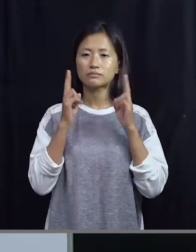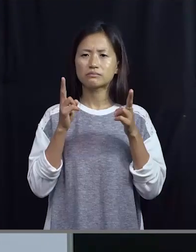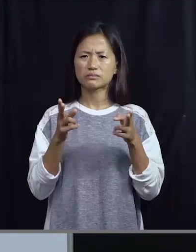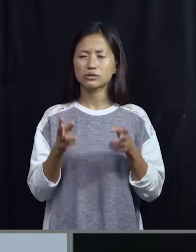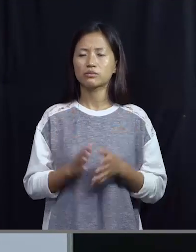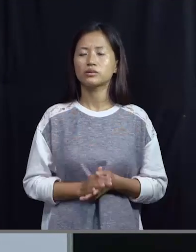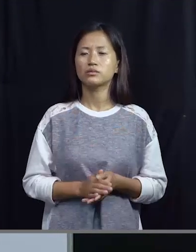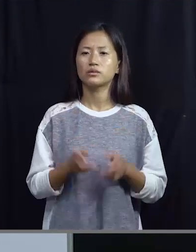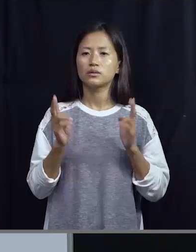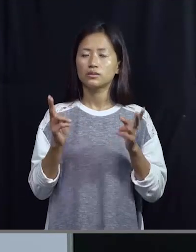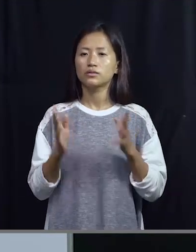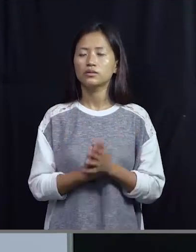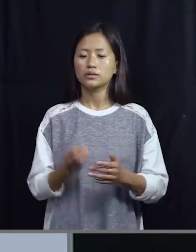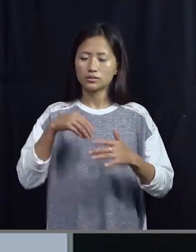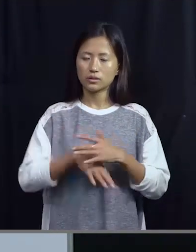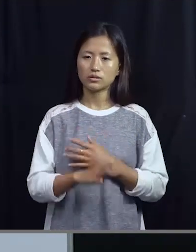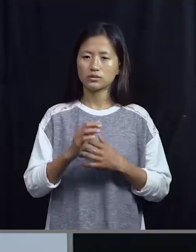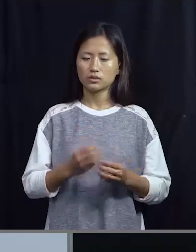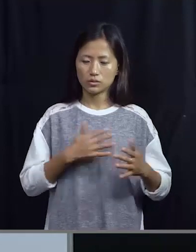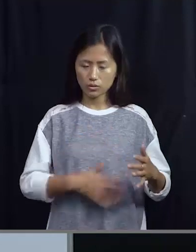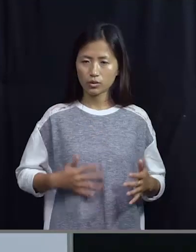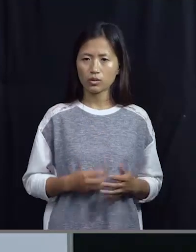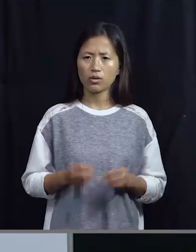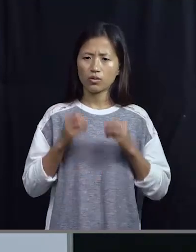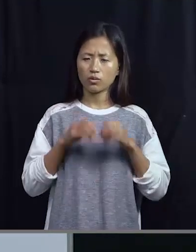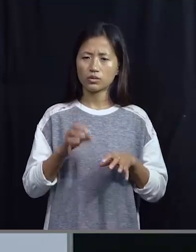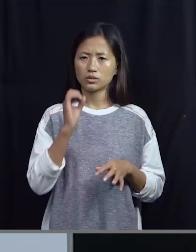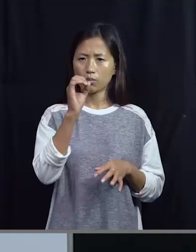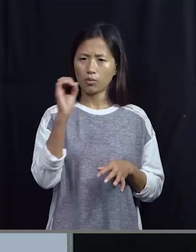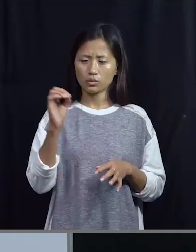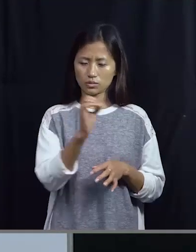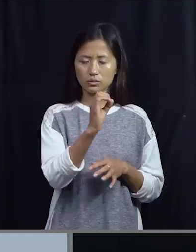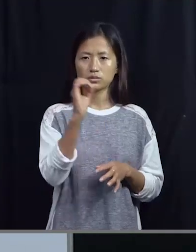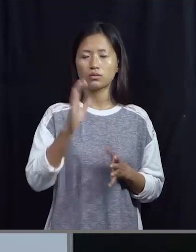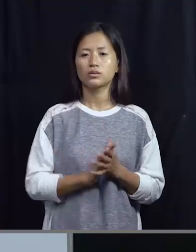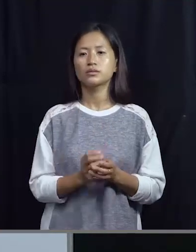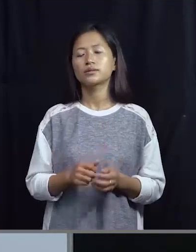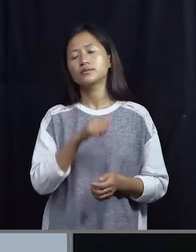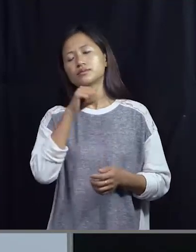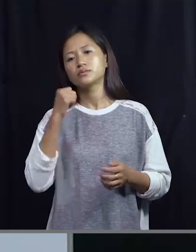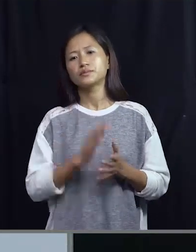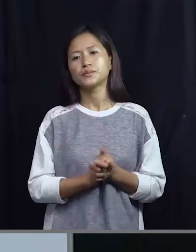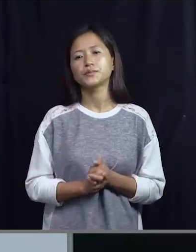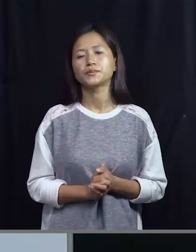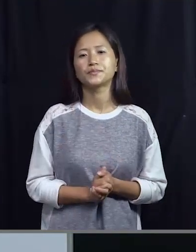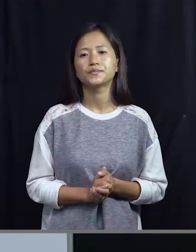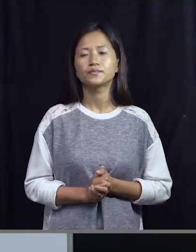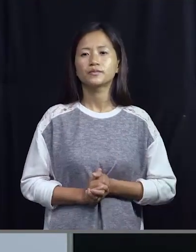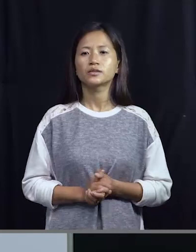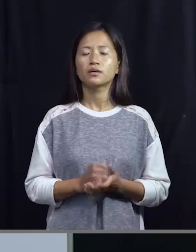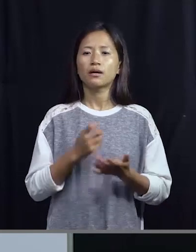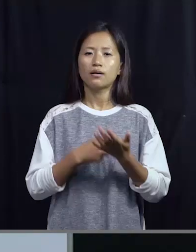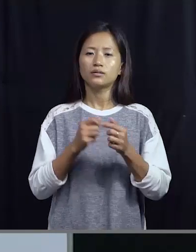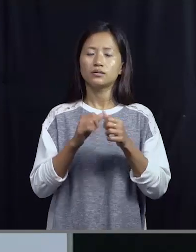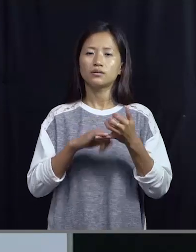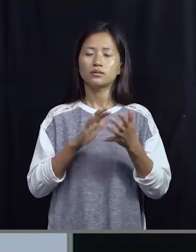But inside, the stomach will be all perforated. That means there will be lots of pores, and then they will die, okay? That's the reason why